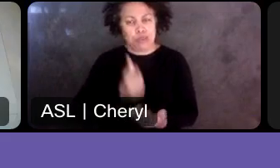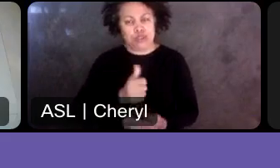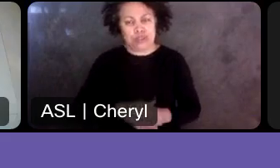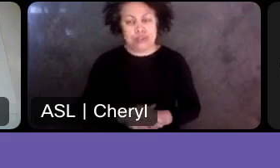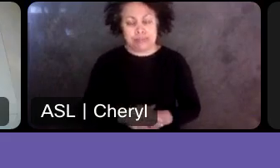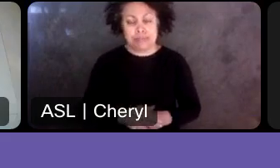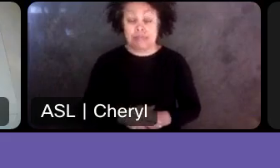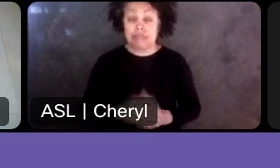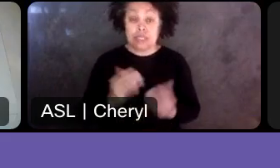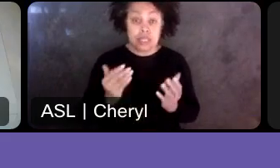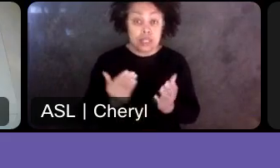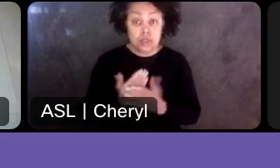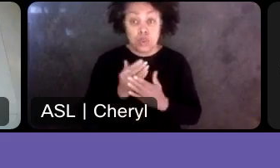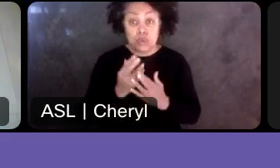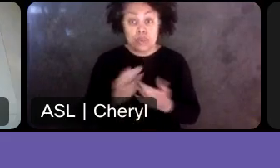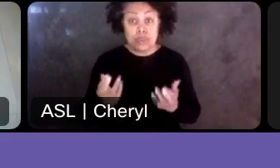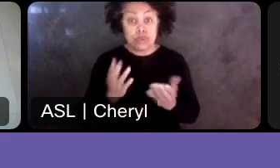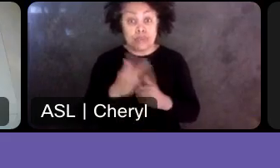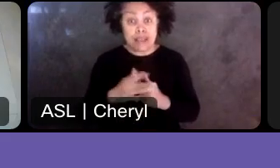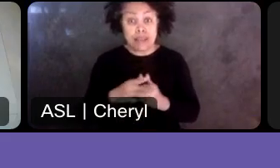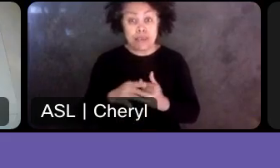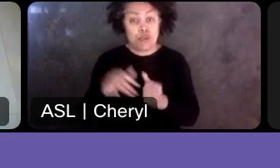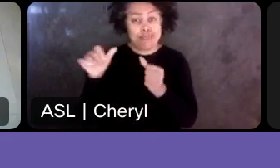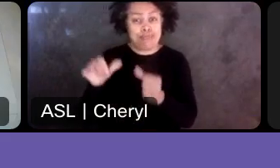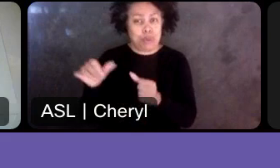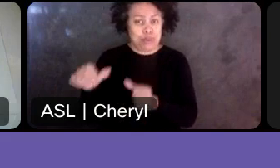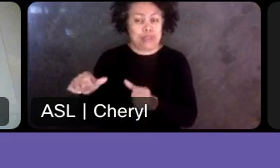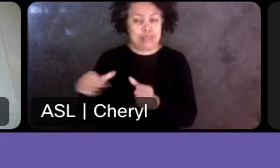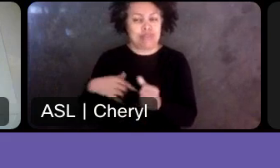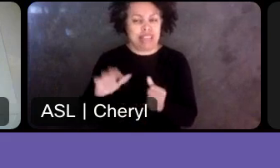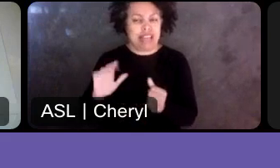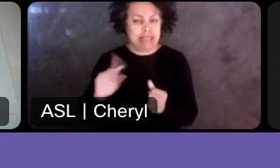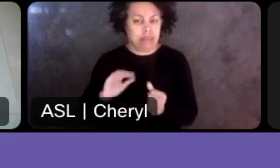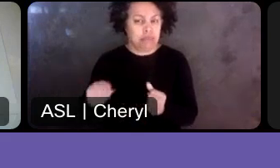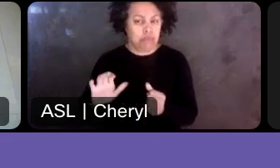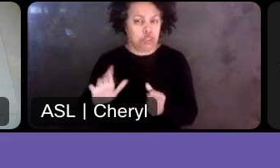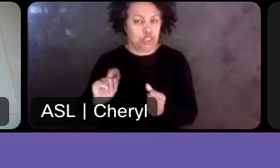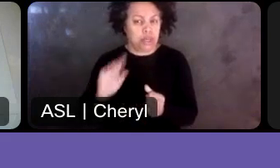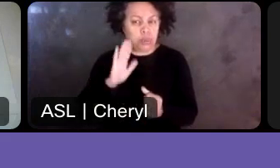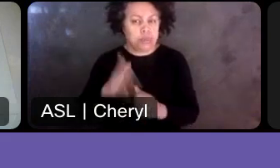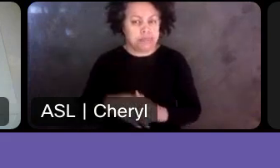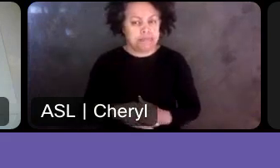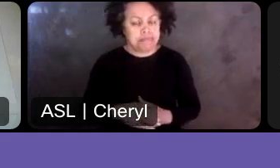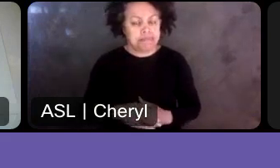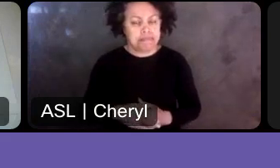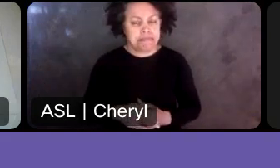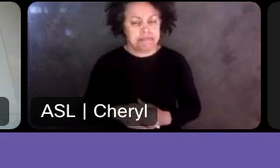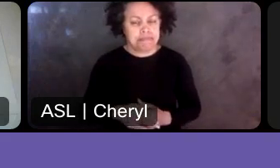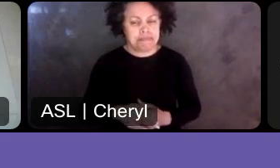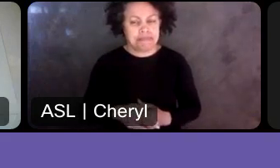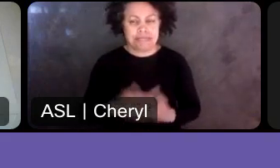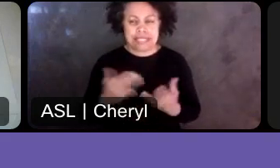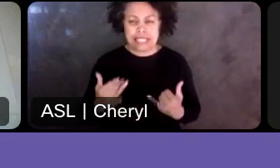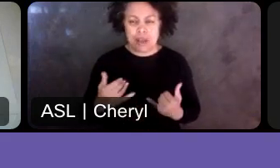of resources at this link. It will also be added to the chat. And let me ask